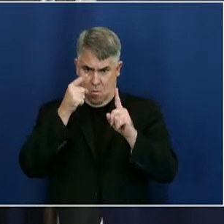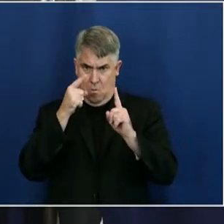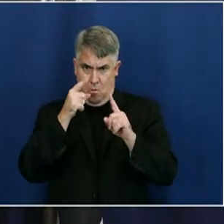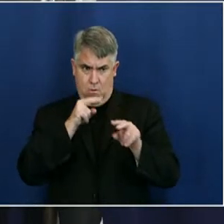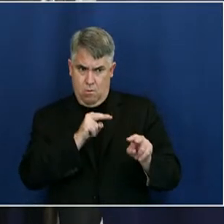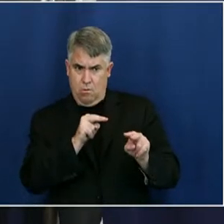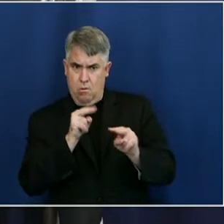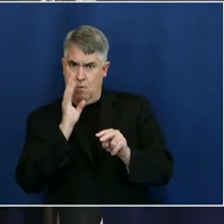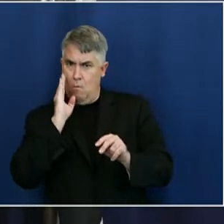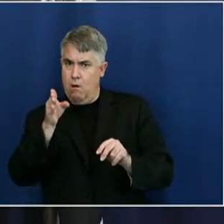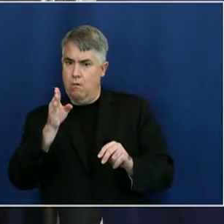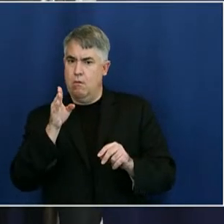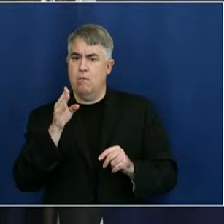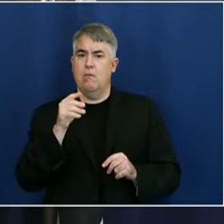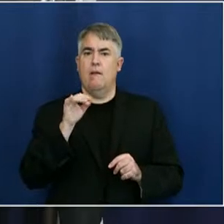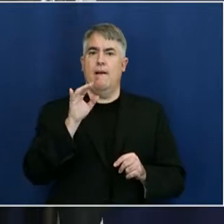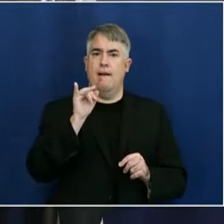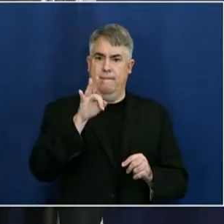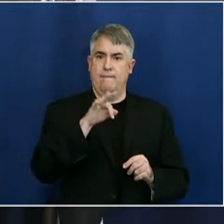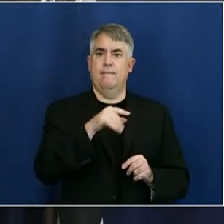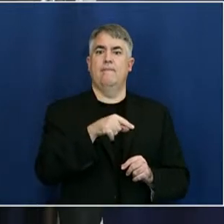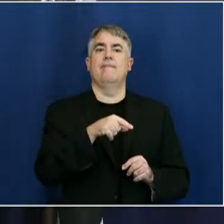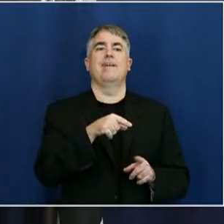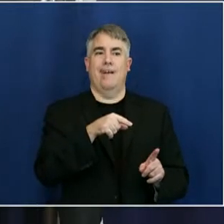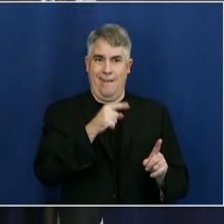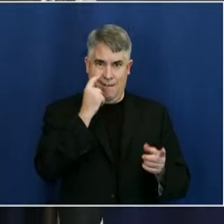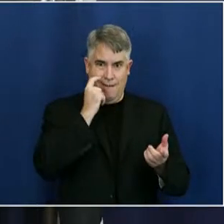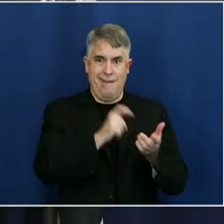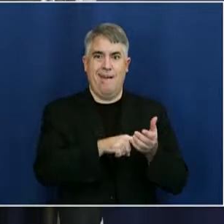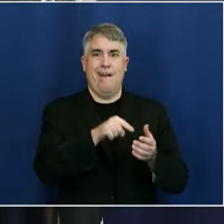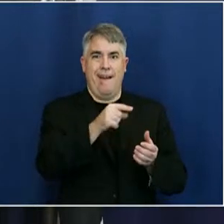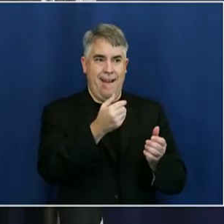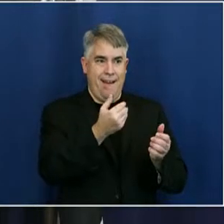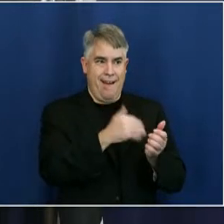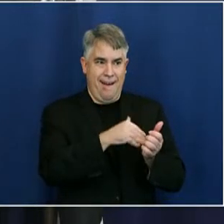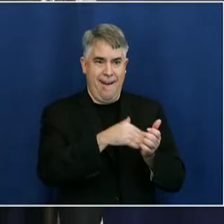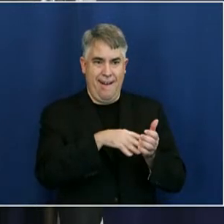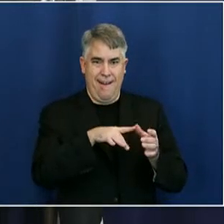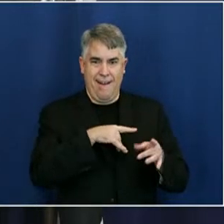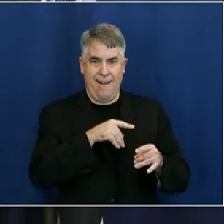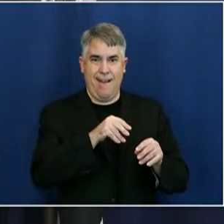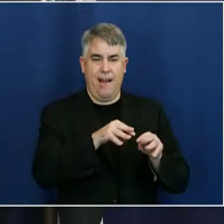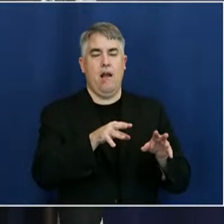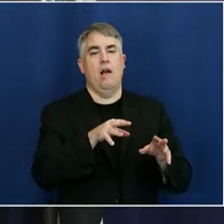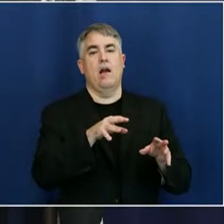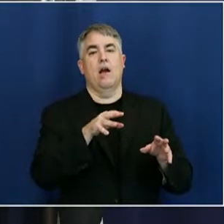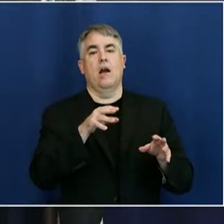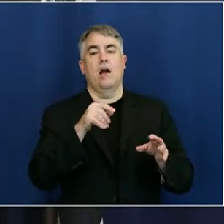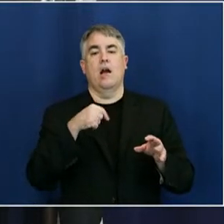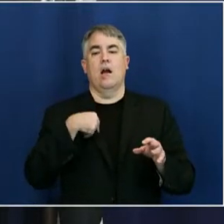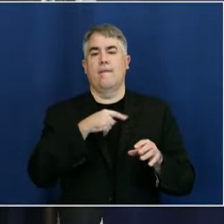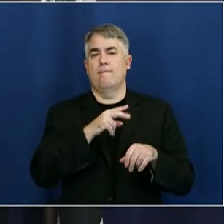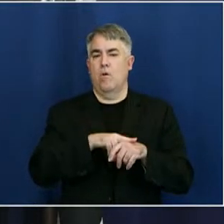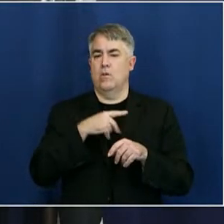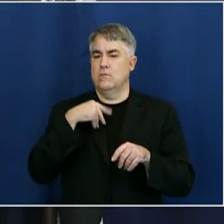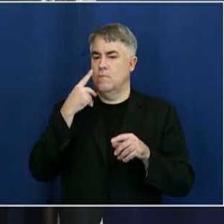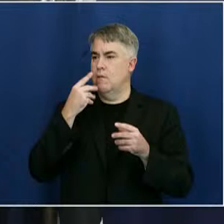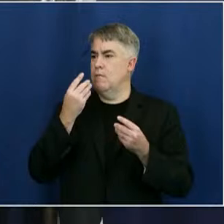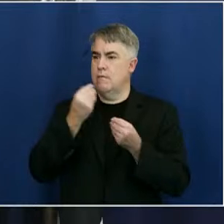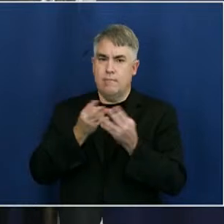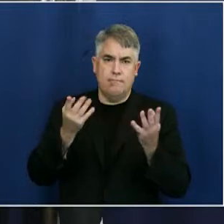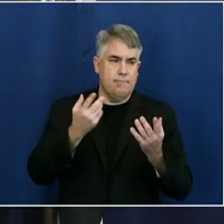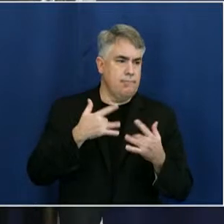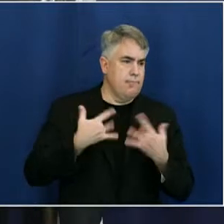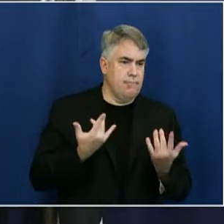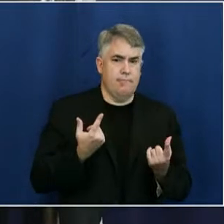if we see a pattern and an increase association, we will certainly look into that very seriously.